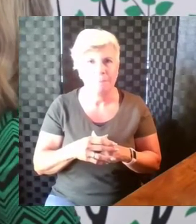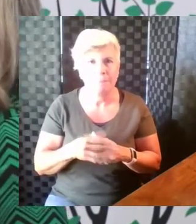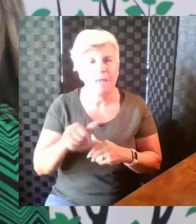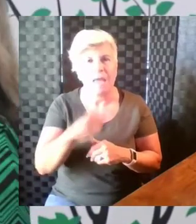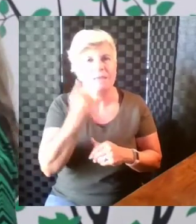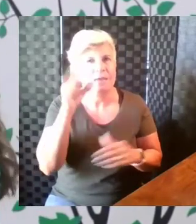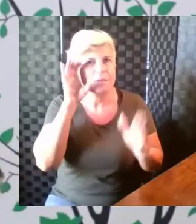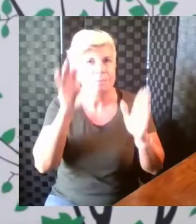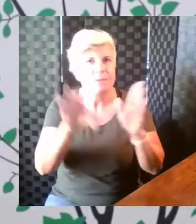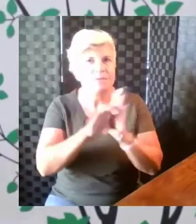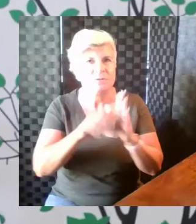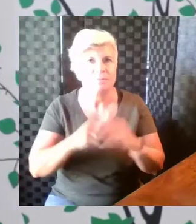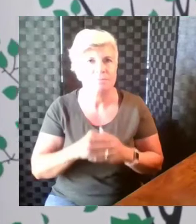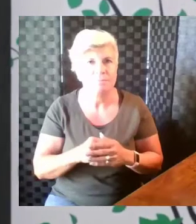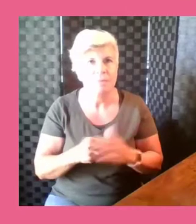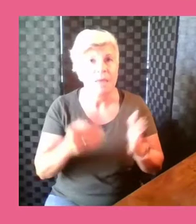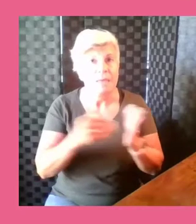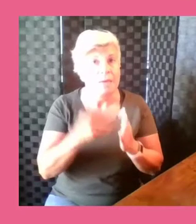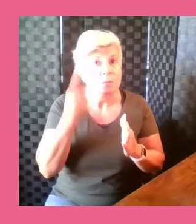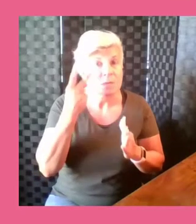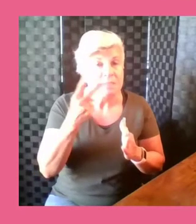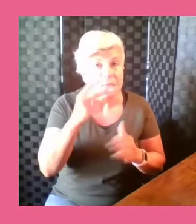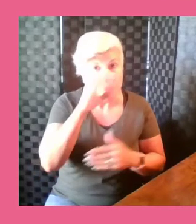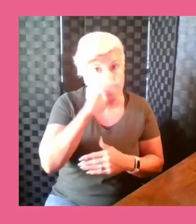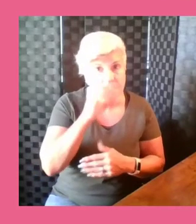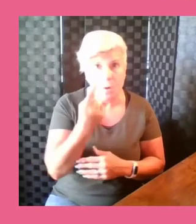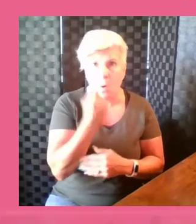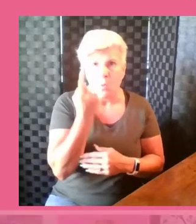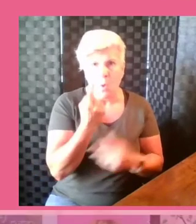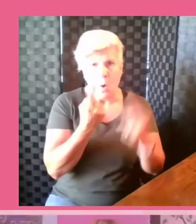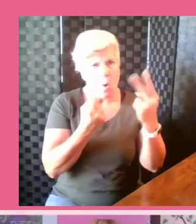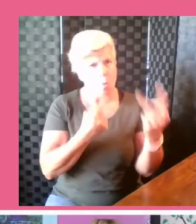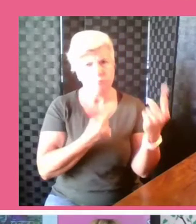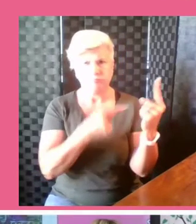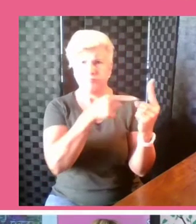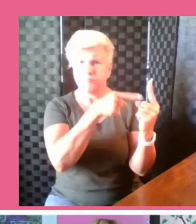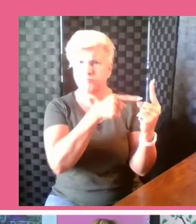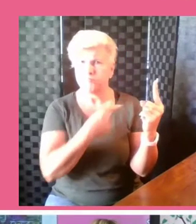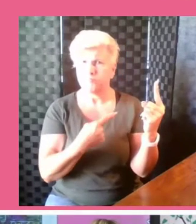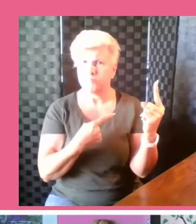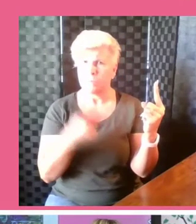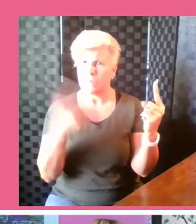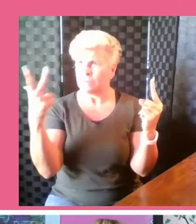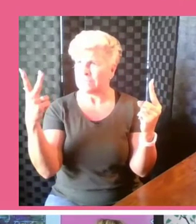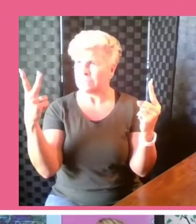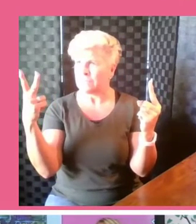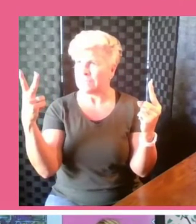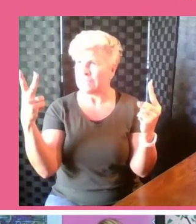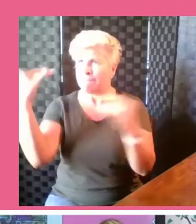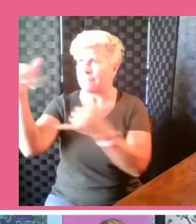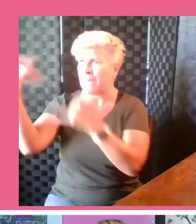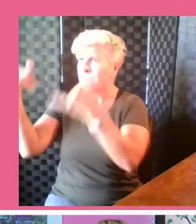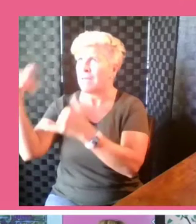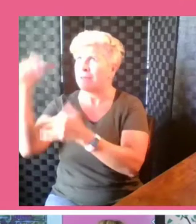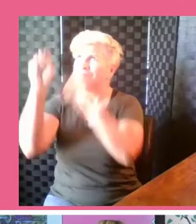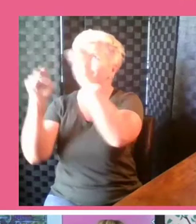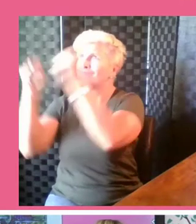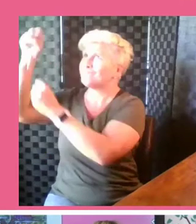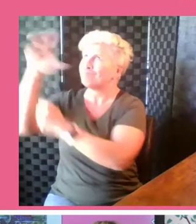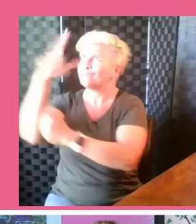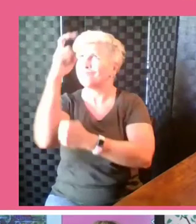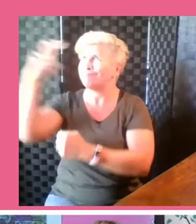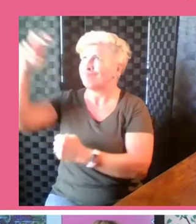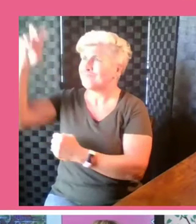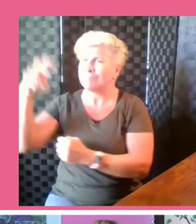Let's look at another picture. Again, we see chrysanthemum alone, and it looks like Joe, Rita, and Victoria are hanging out on the playground. And